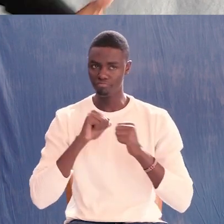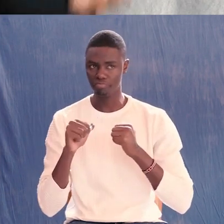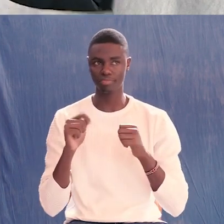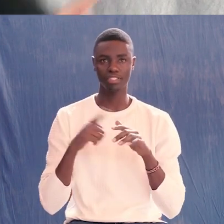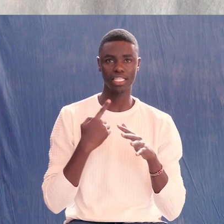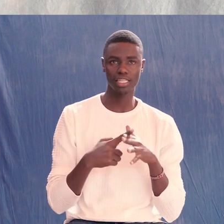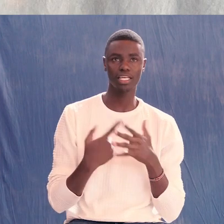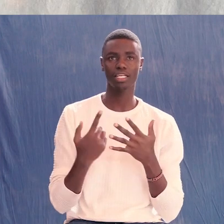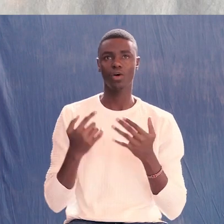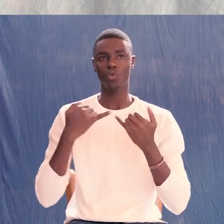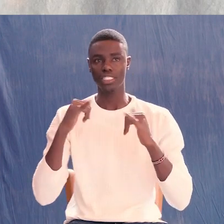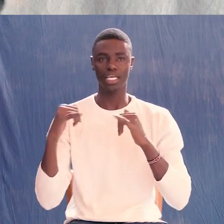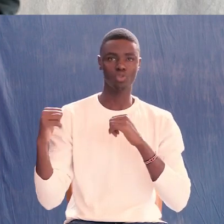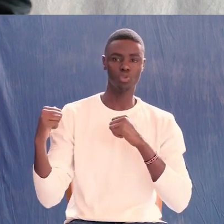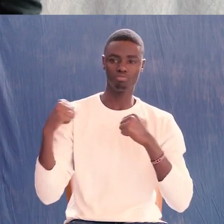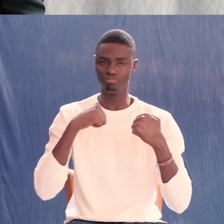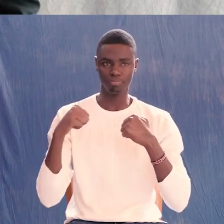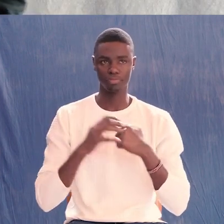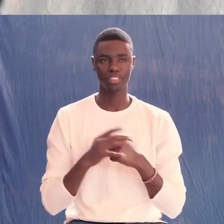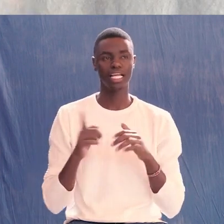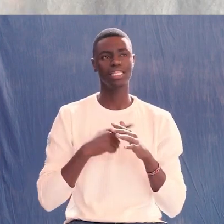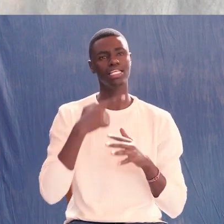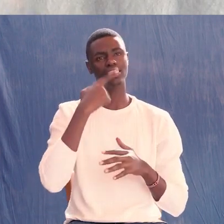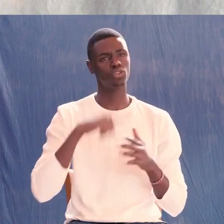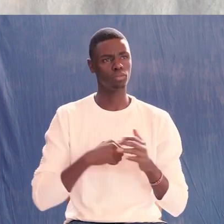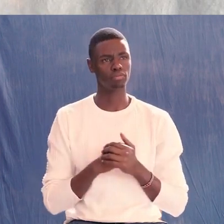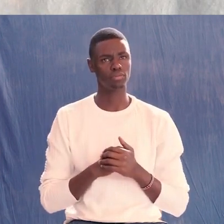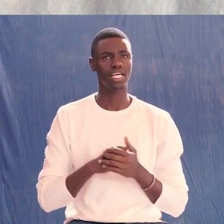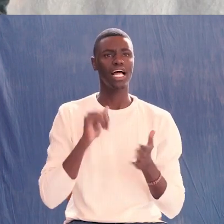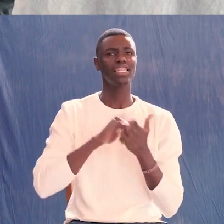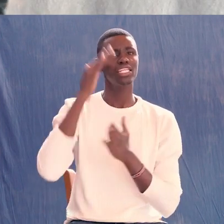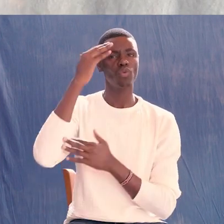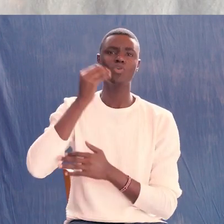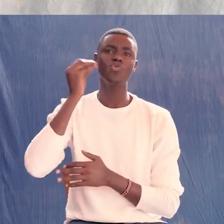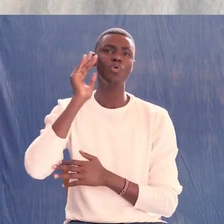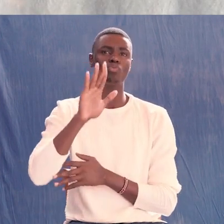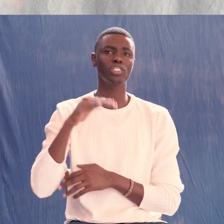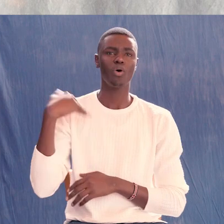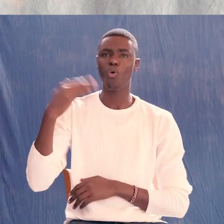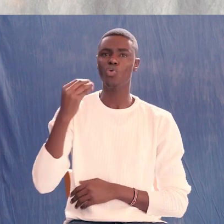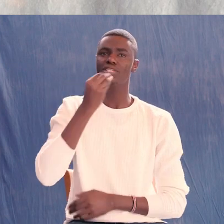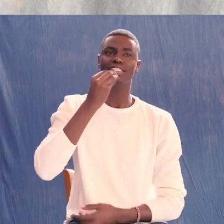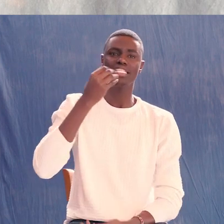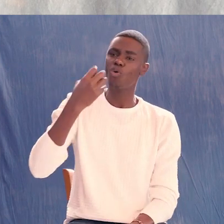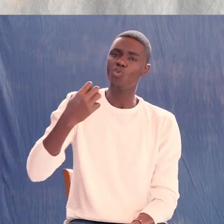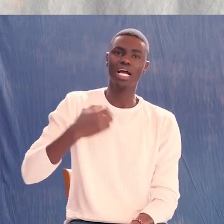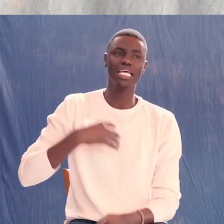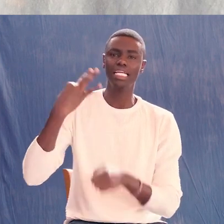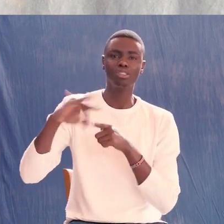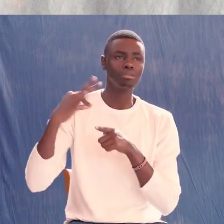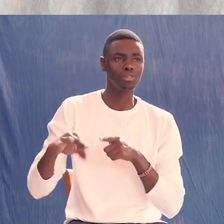say things to try and hurt each other. And then he said to me, that's why at your house you always eat ugali and skuma.